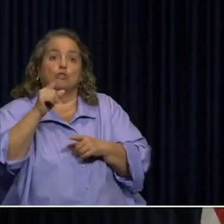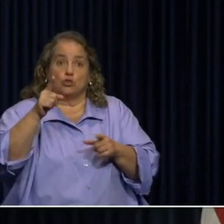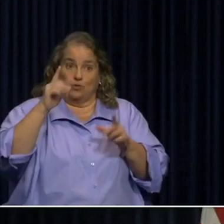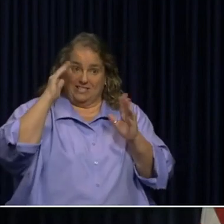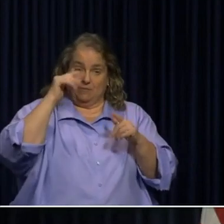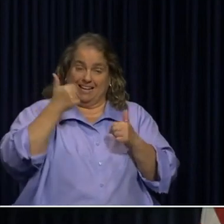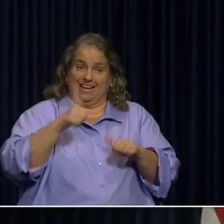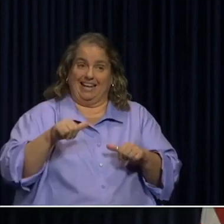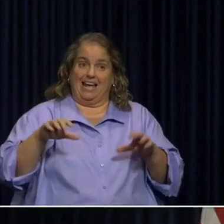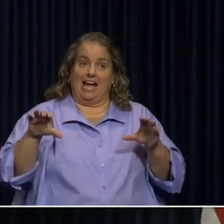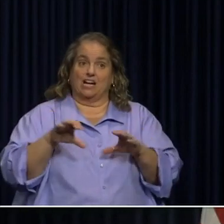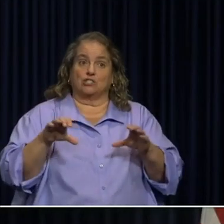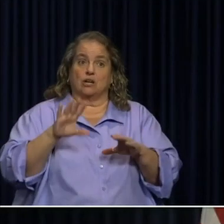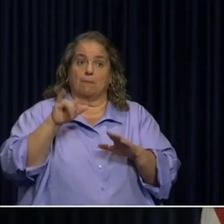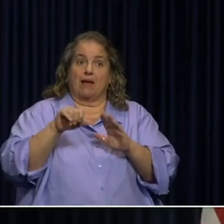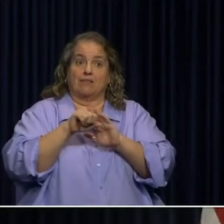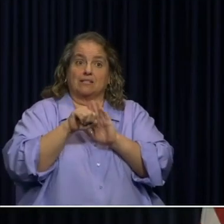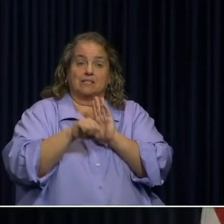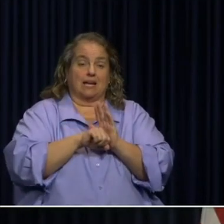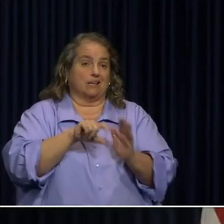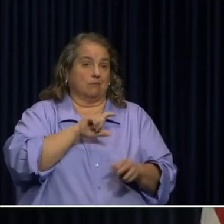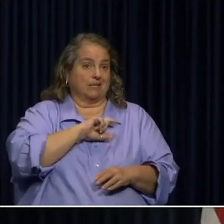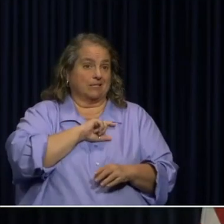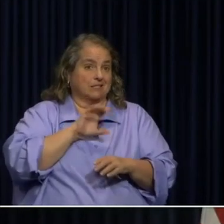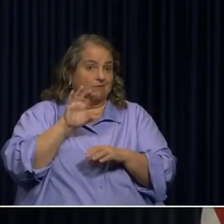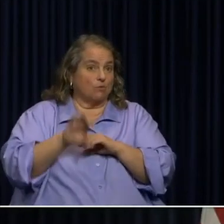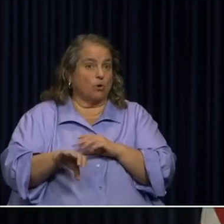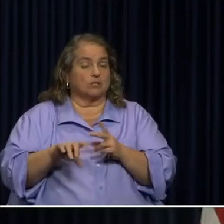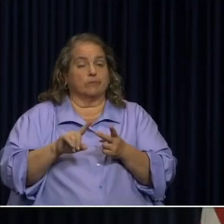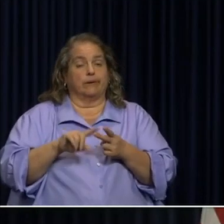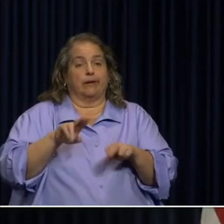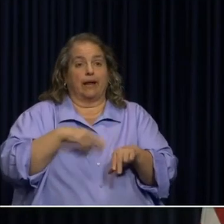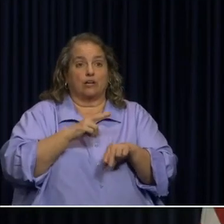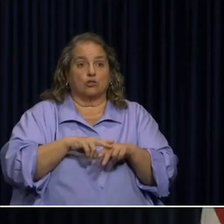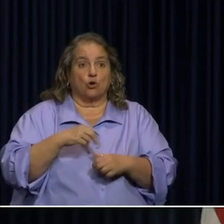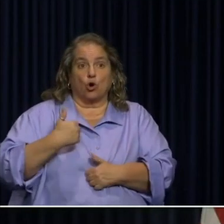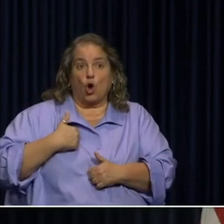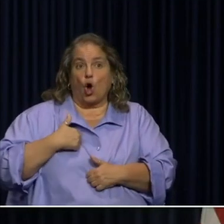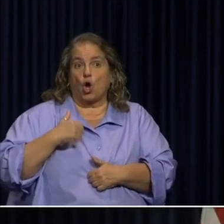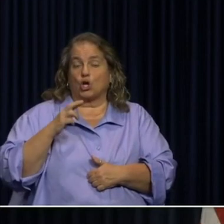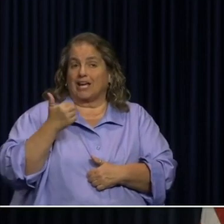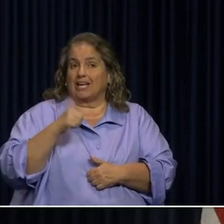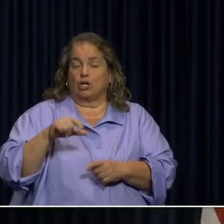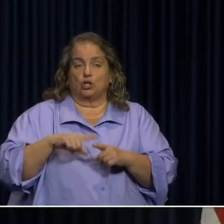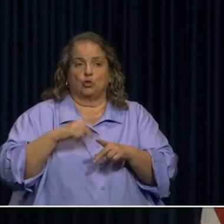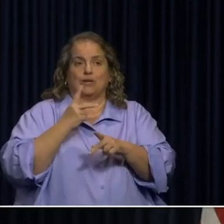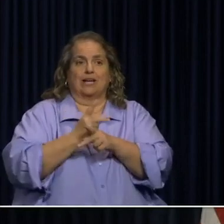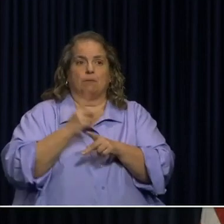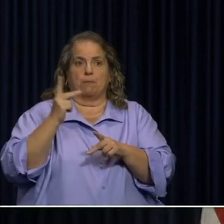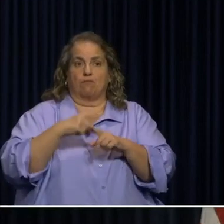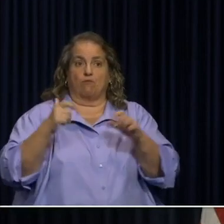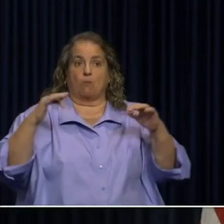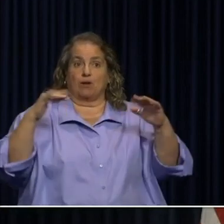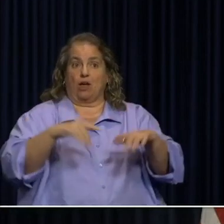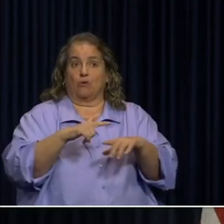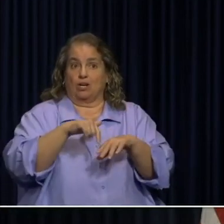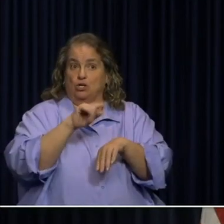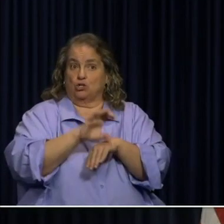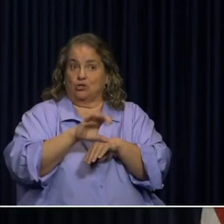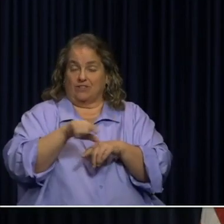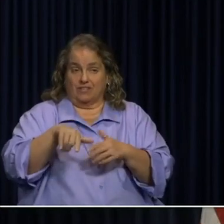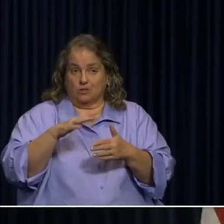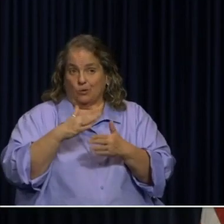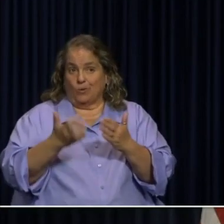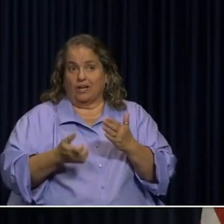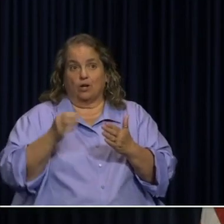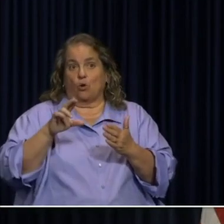action needing to be taken by the state, either police enforcement, National Guard even, or anything to keep crowds from gathering at churches either this weekend or